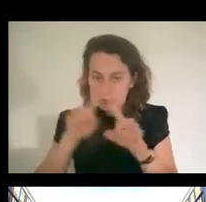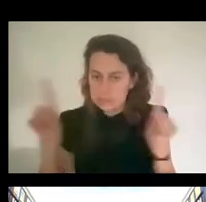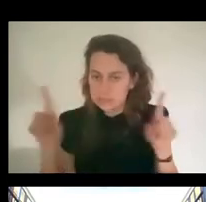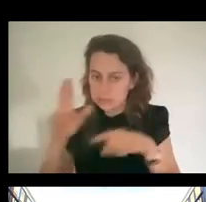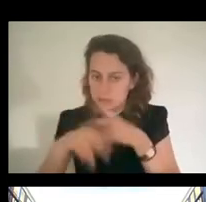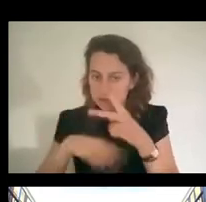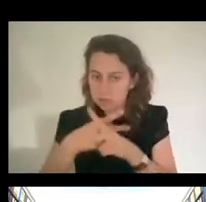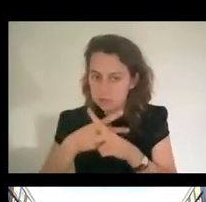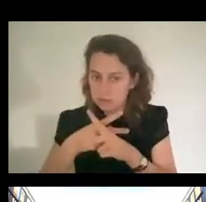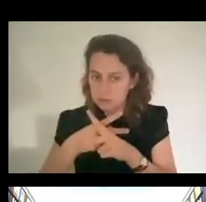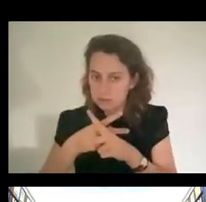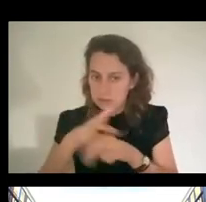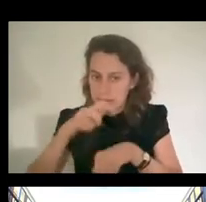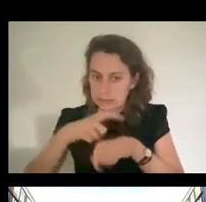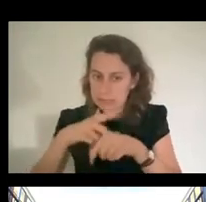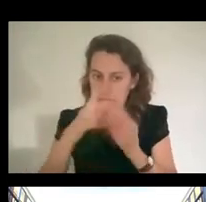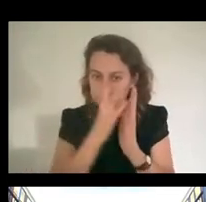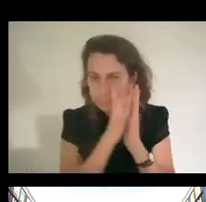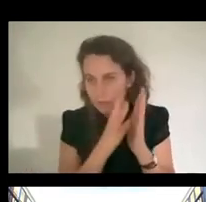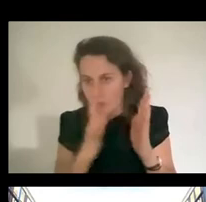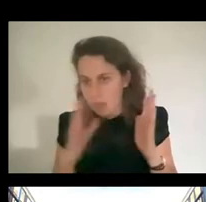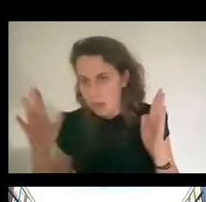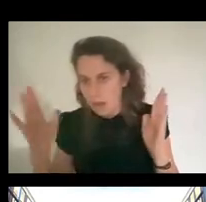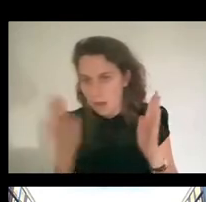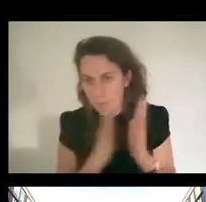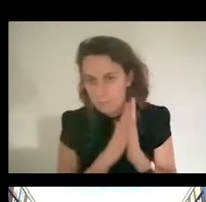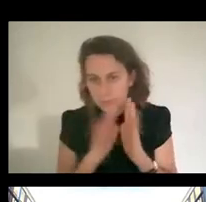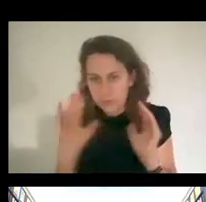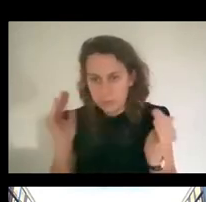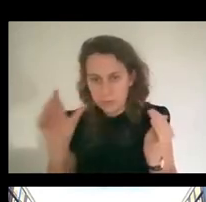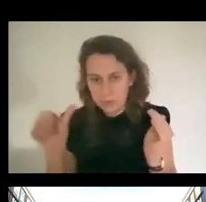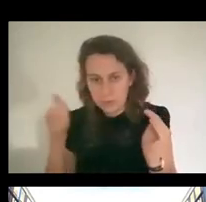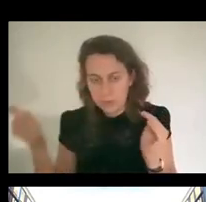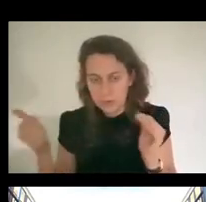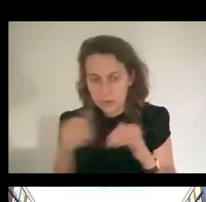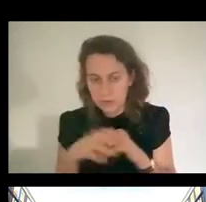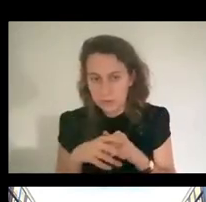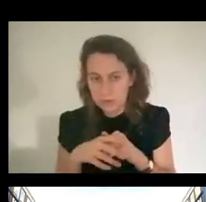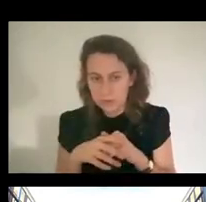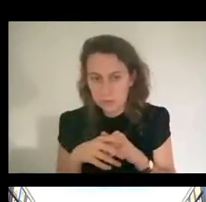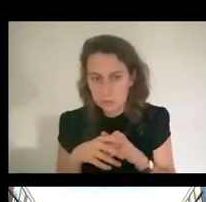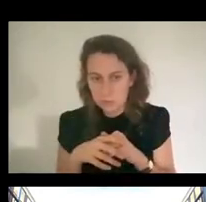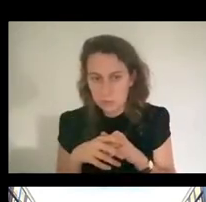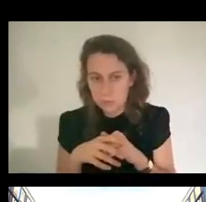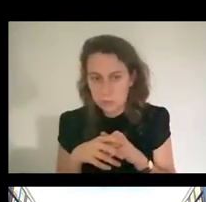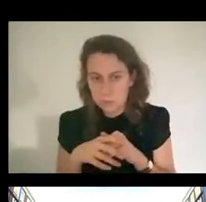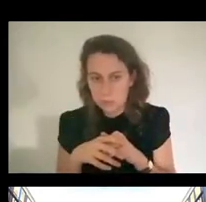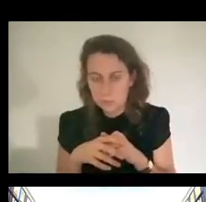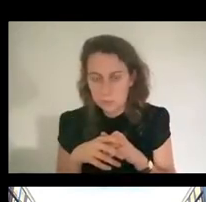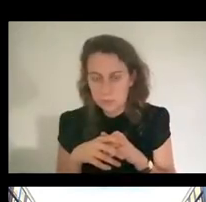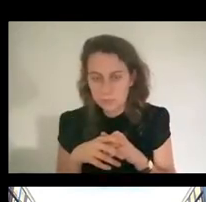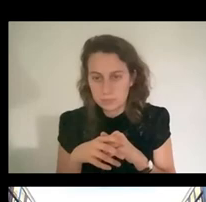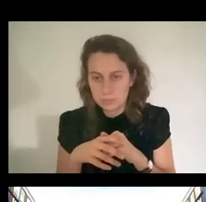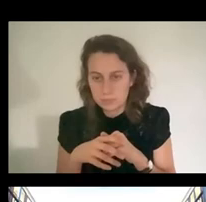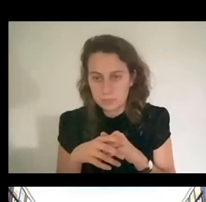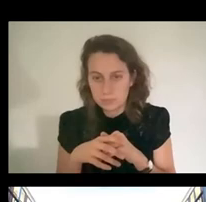of time lapse in and of itself, where it has what's called a back propagation, where